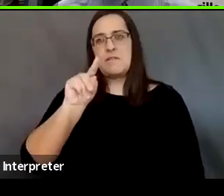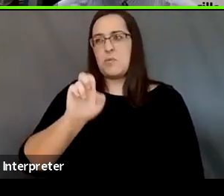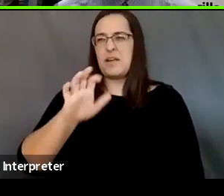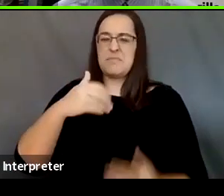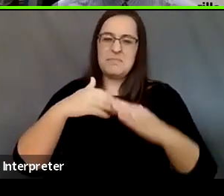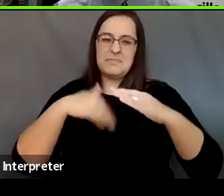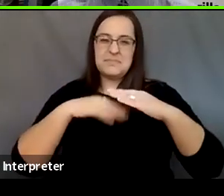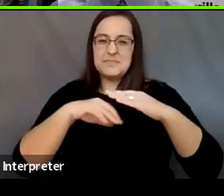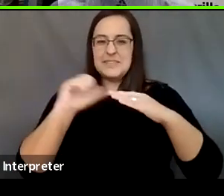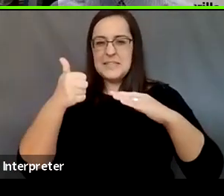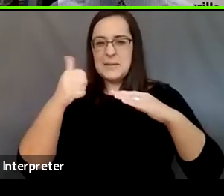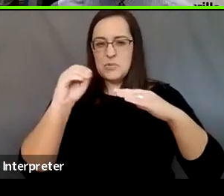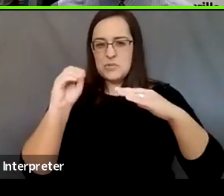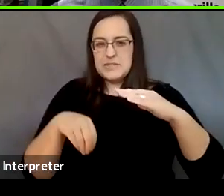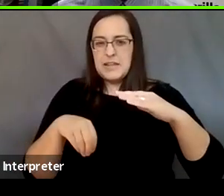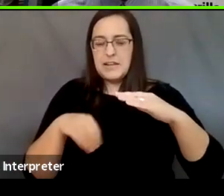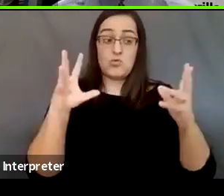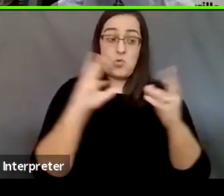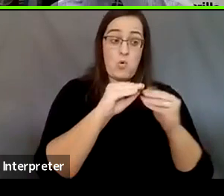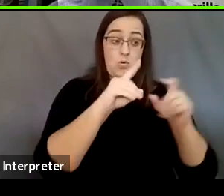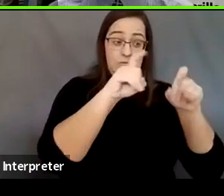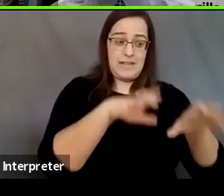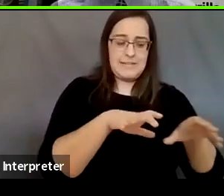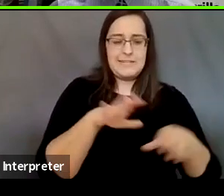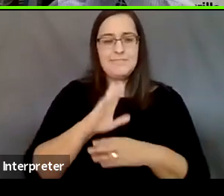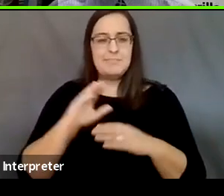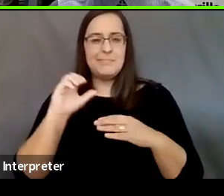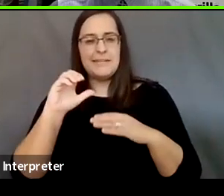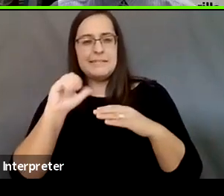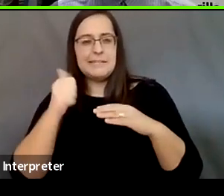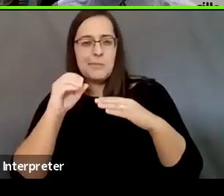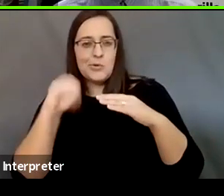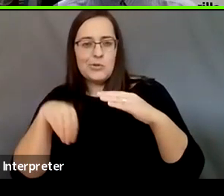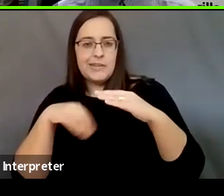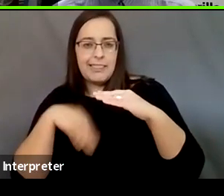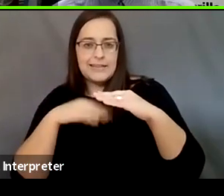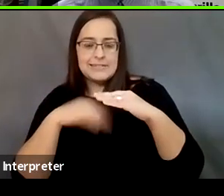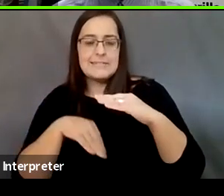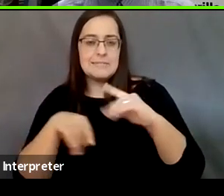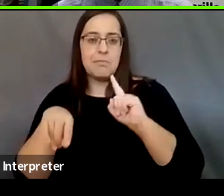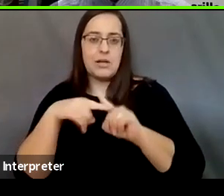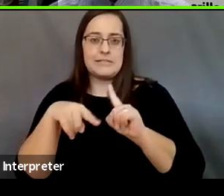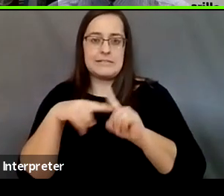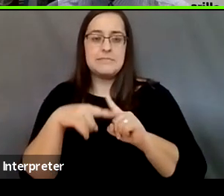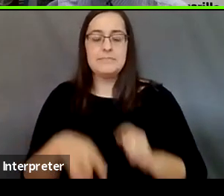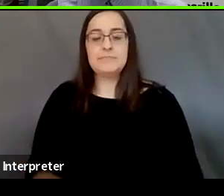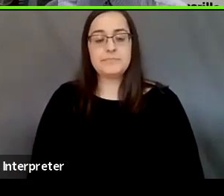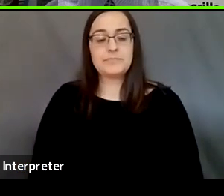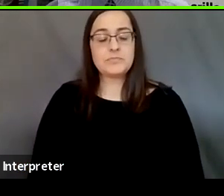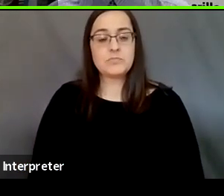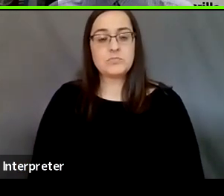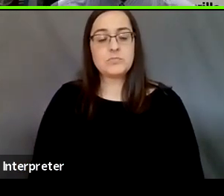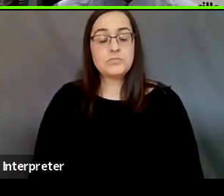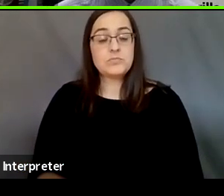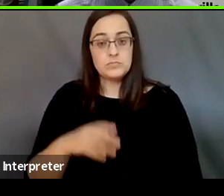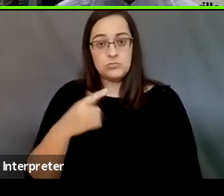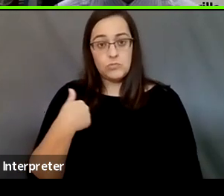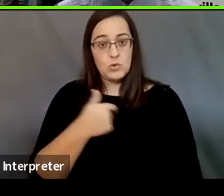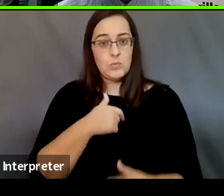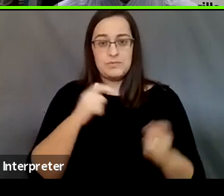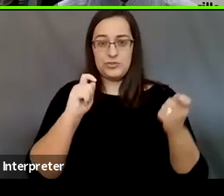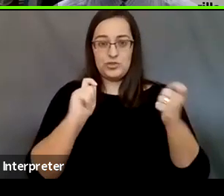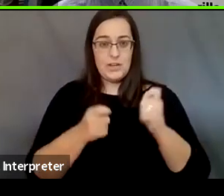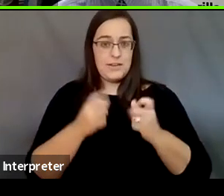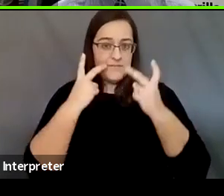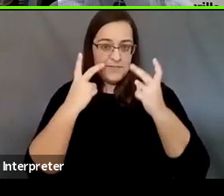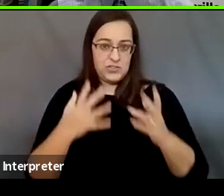than 10% of our total testing. And we are really moving mostly to the antigen testing at this point. We've had no change in our